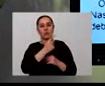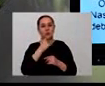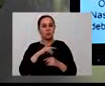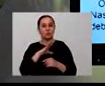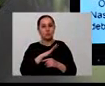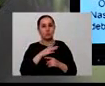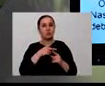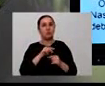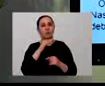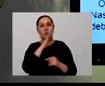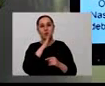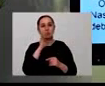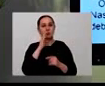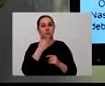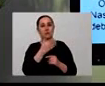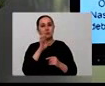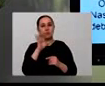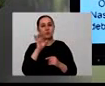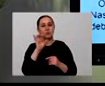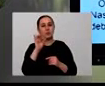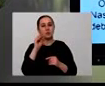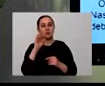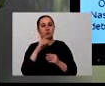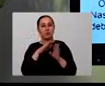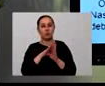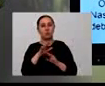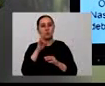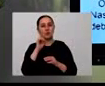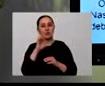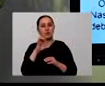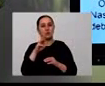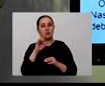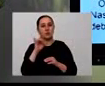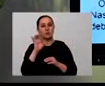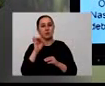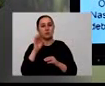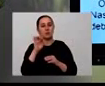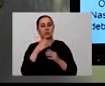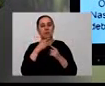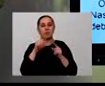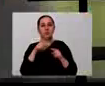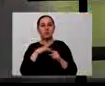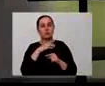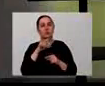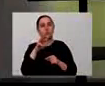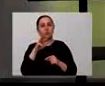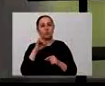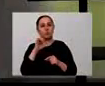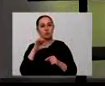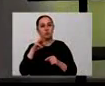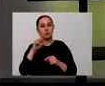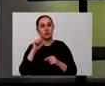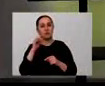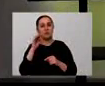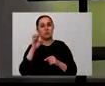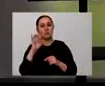turgan. Onasining ismi Bibijon. To'liq nomi Nastar Bibi, ayrim manbalarda aziz o'quvchilar Mustaf Bibi deb ham